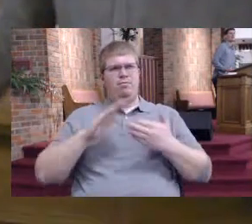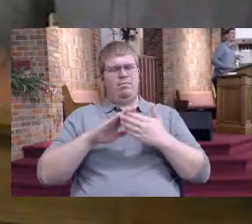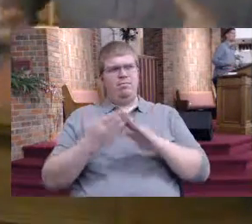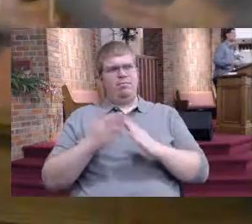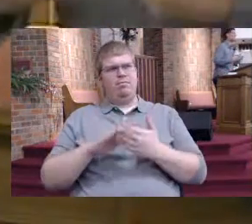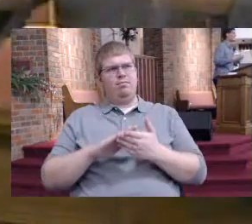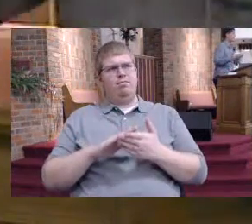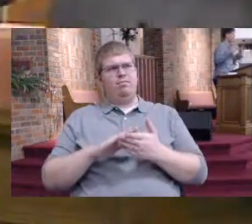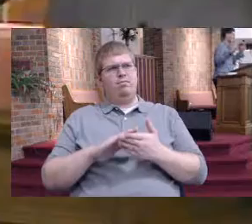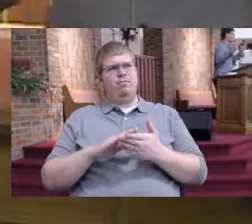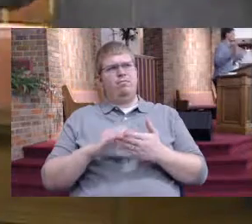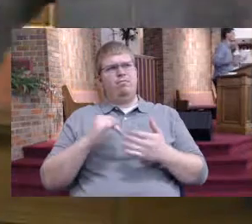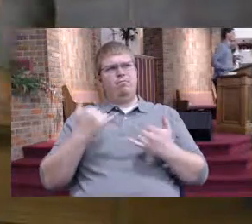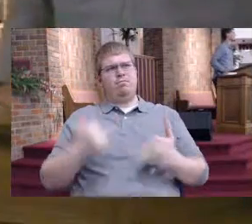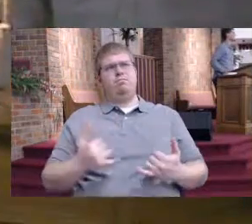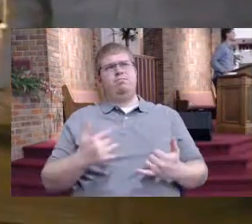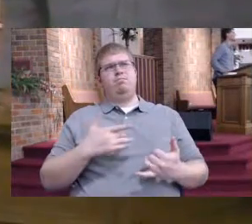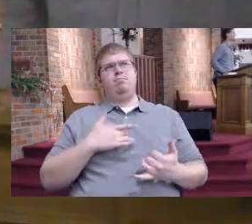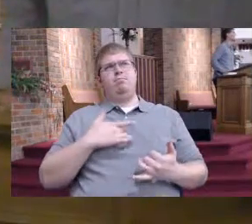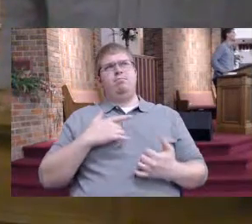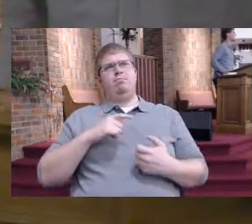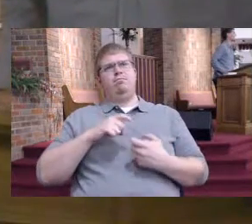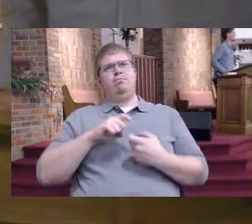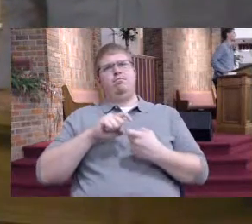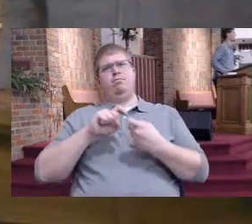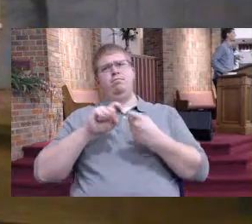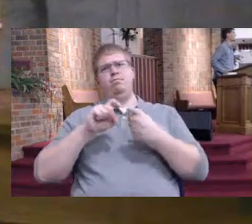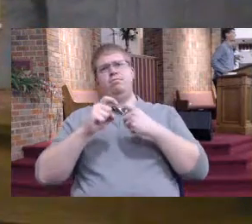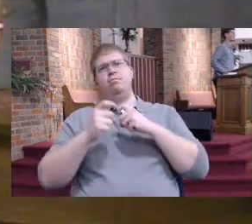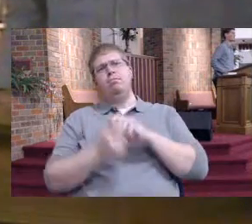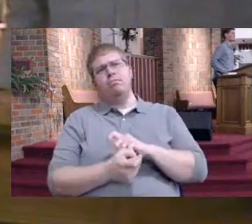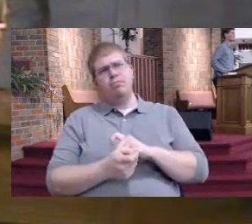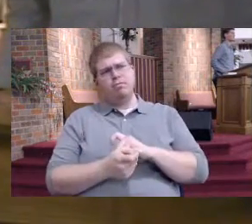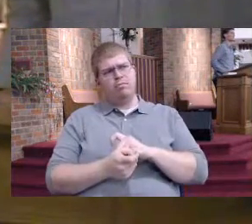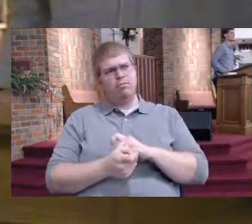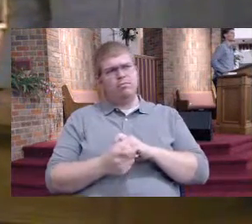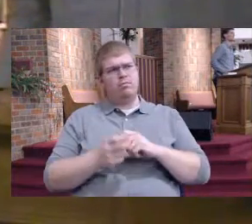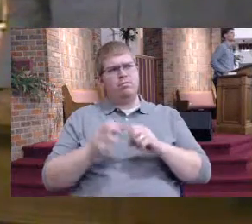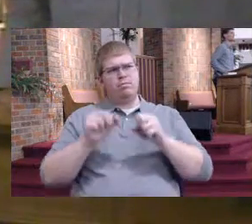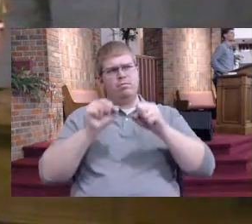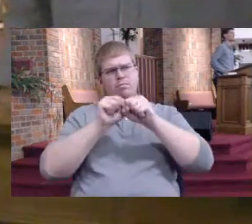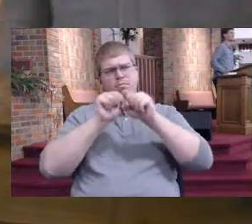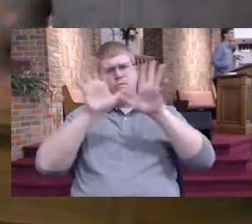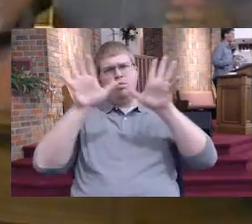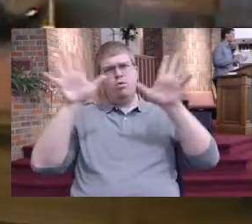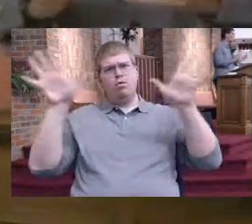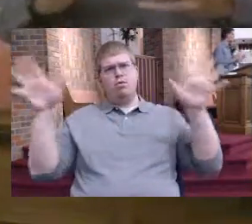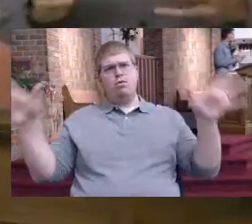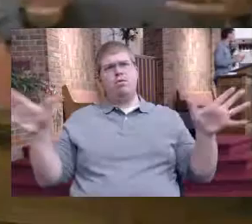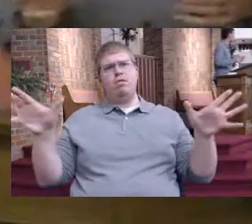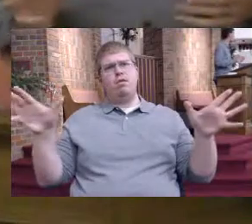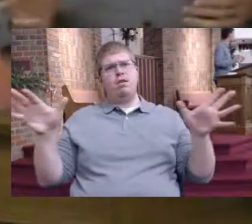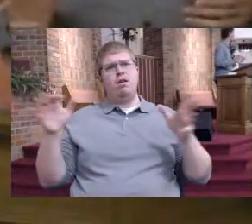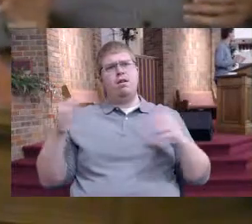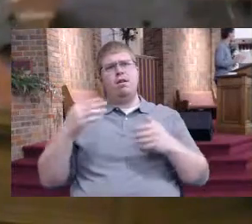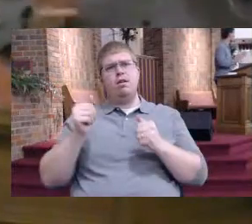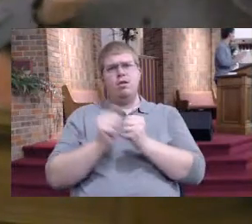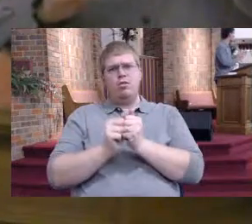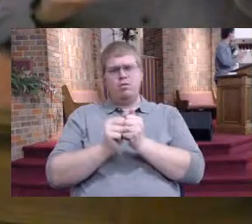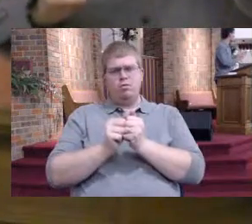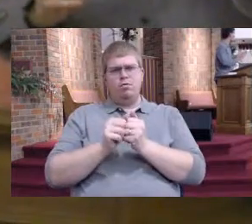And I can feel that darkness lifting with the message that you guys are bringing us. And so when something like that